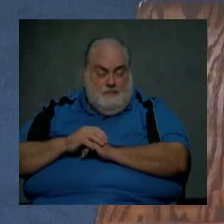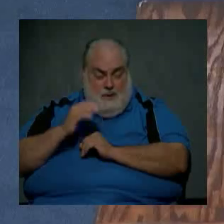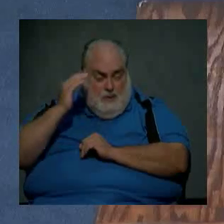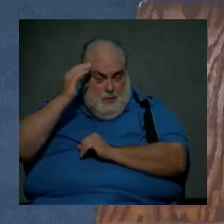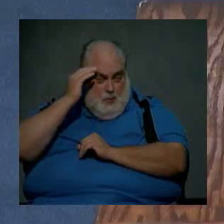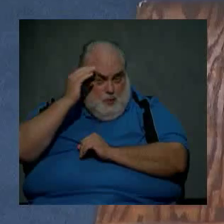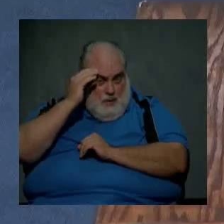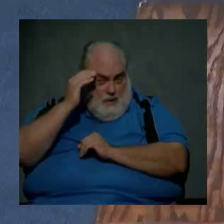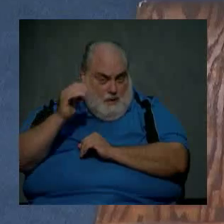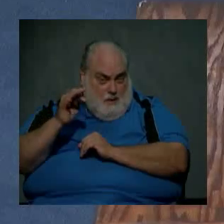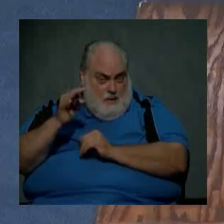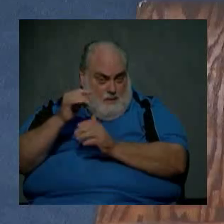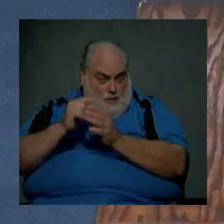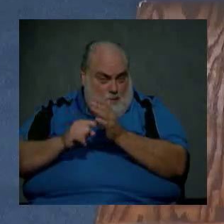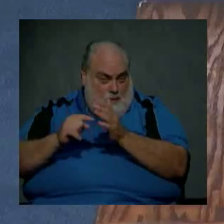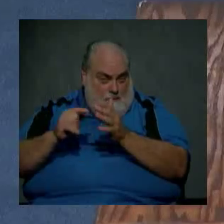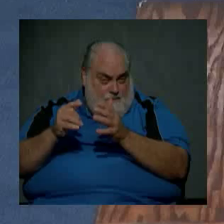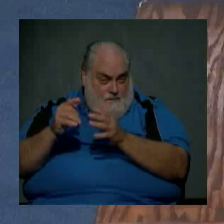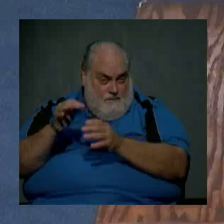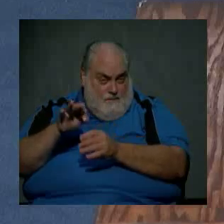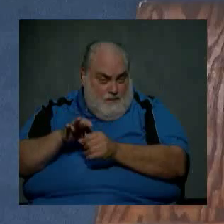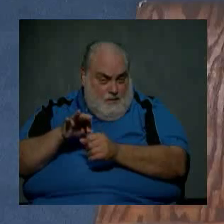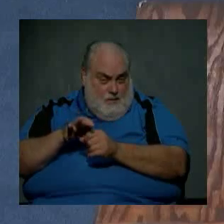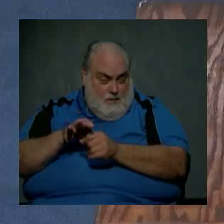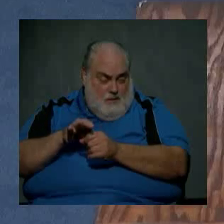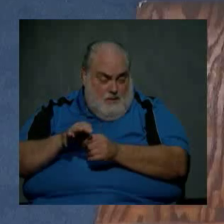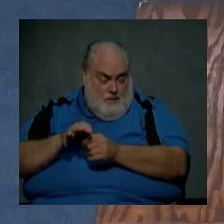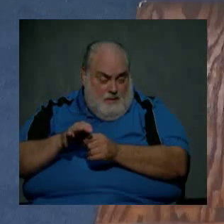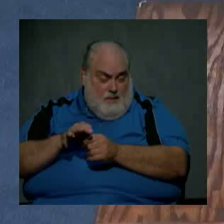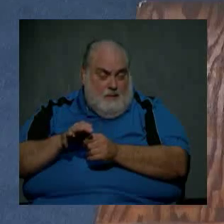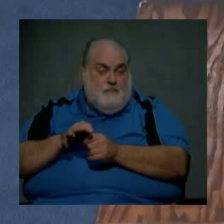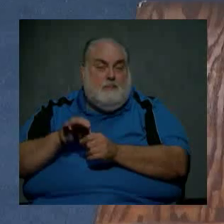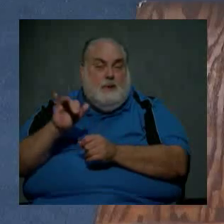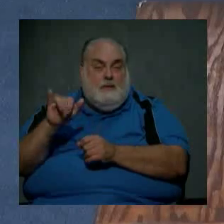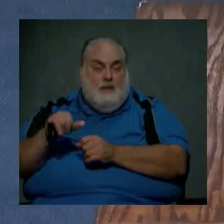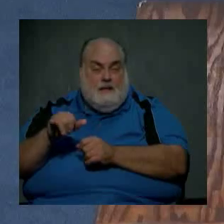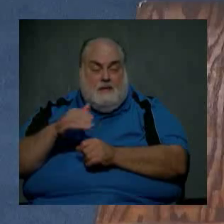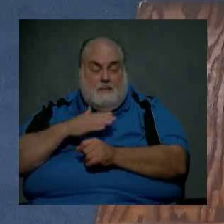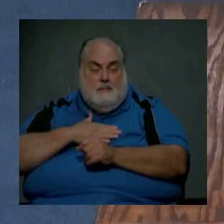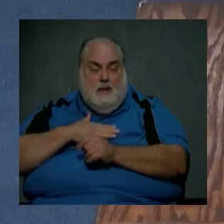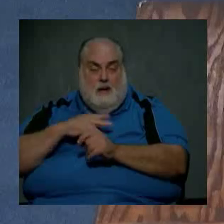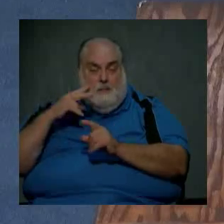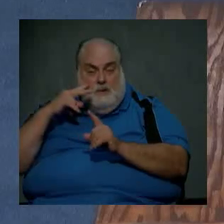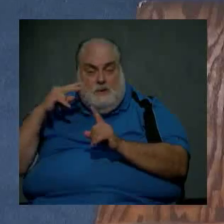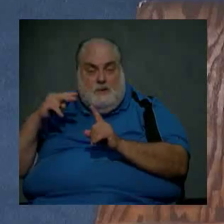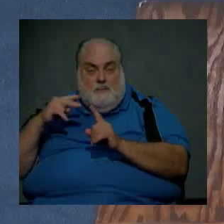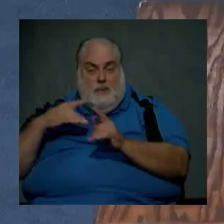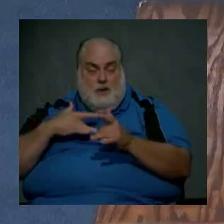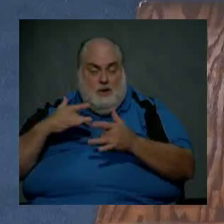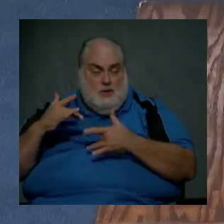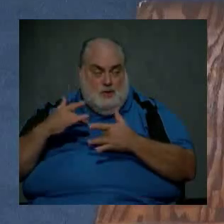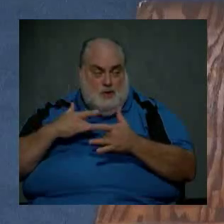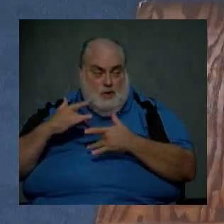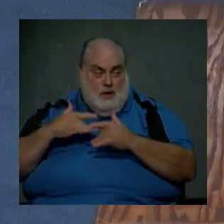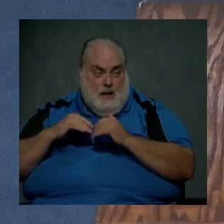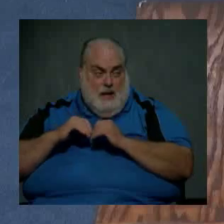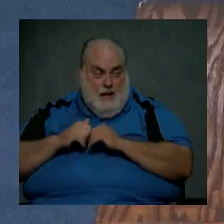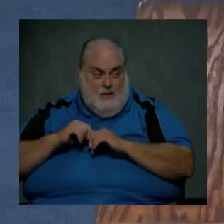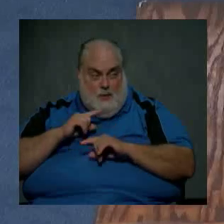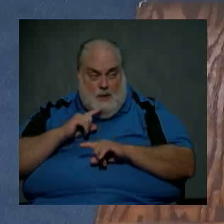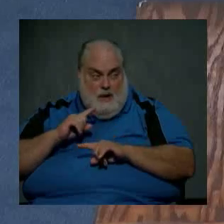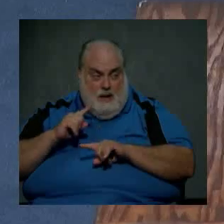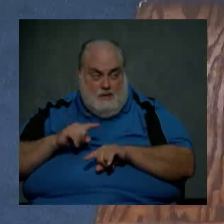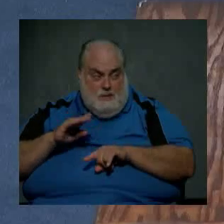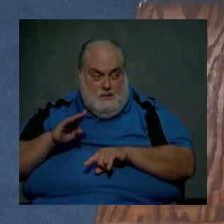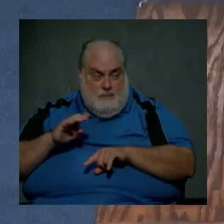may be already. I apologize if you are, but that's where I'm coming from. I'm concerned how the reaction's going to